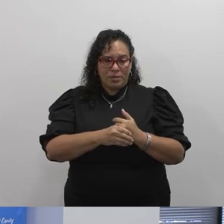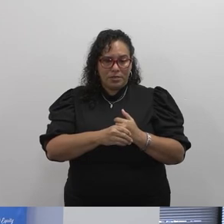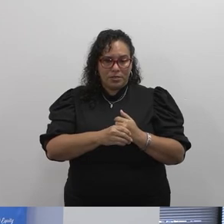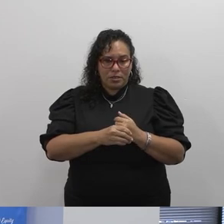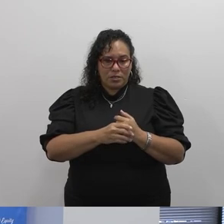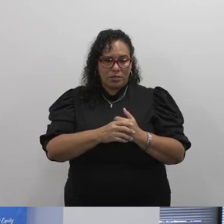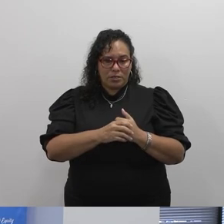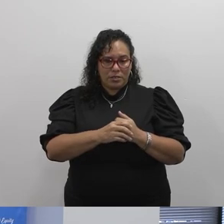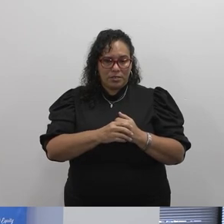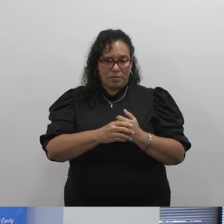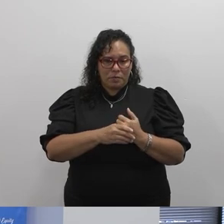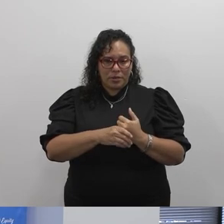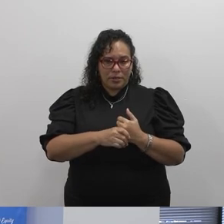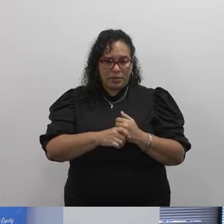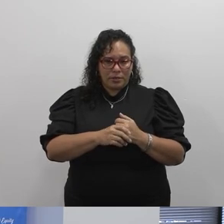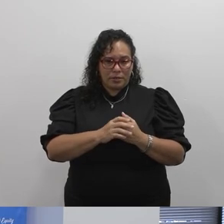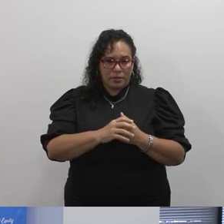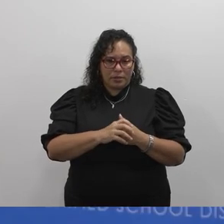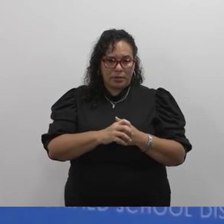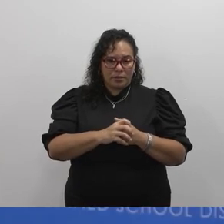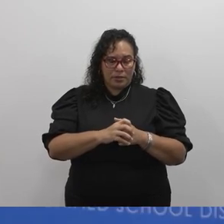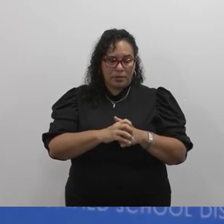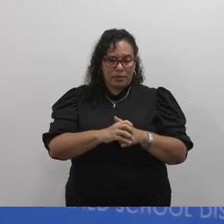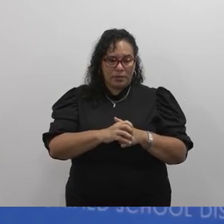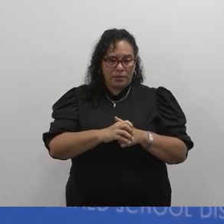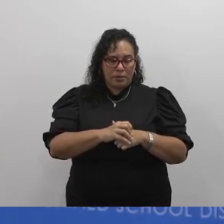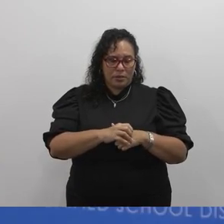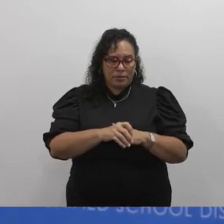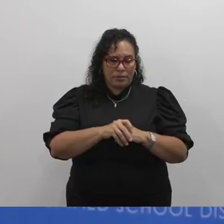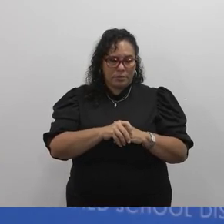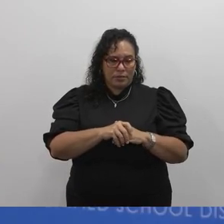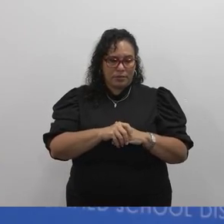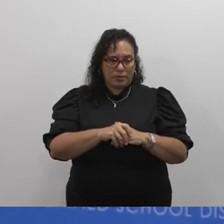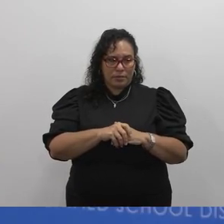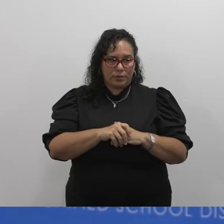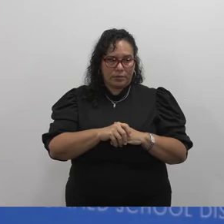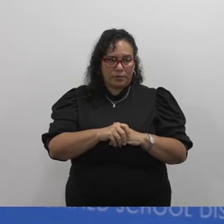Yeah. I didn't want to lose a thought, Dr. Baker.